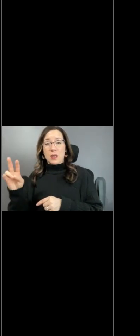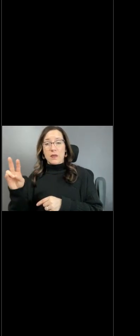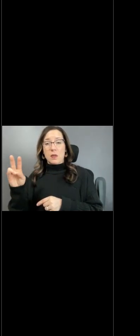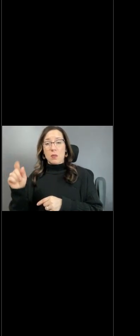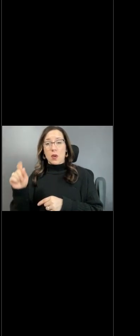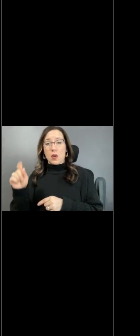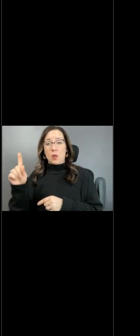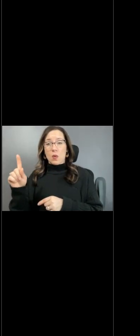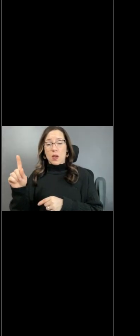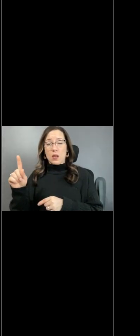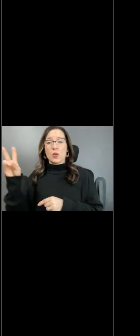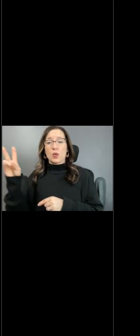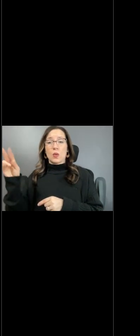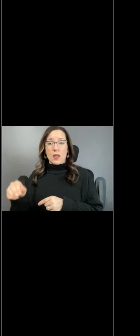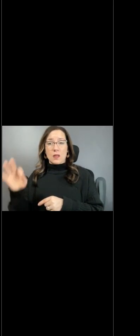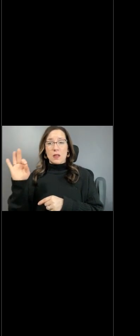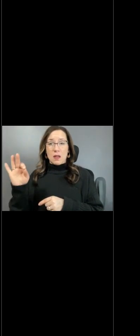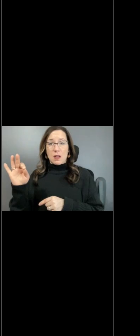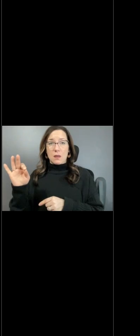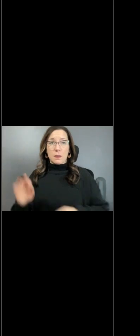A117.1 2009.